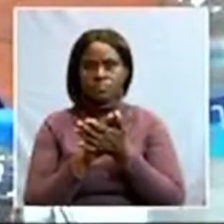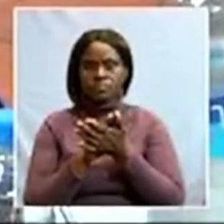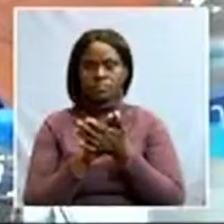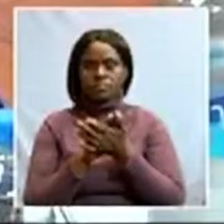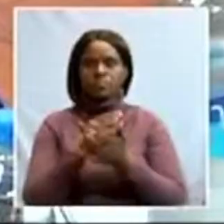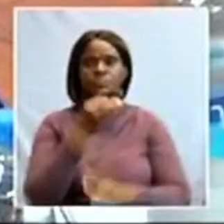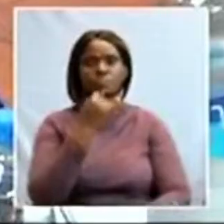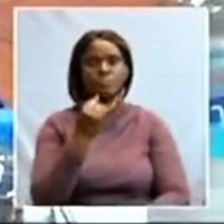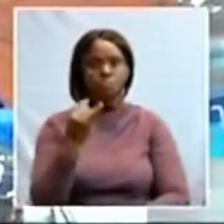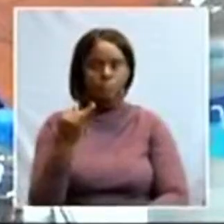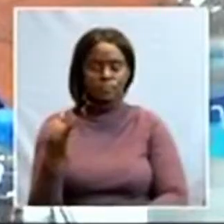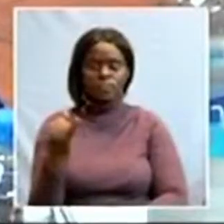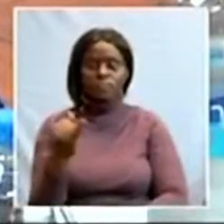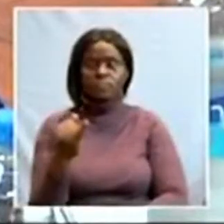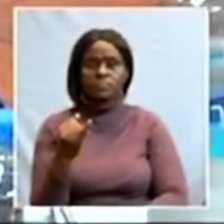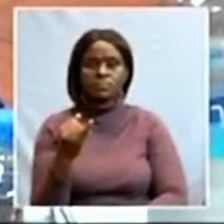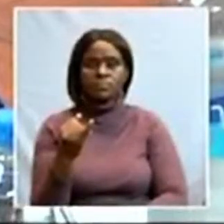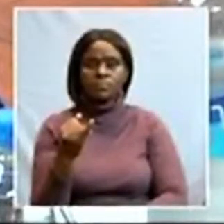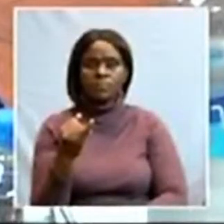Item: